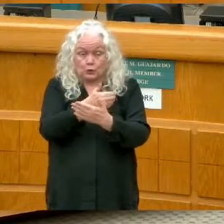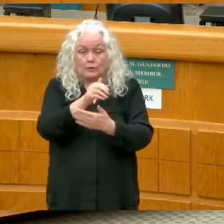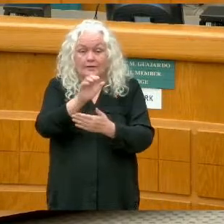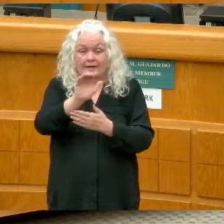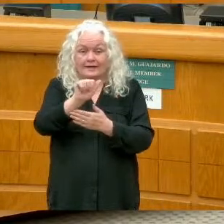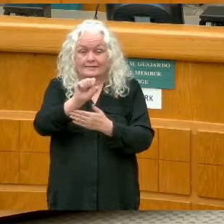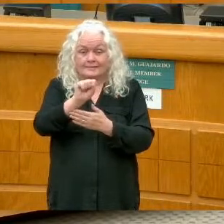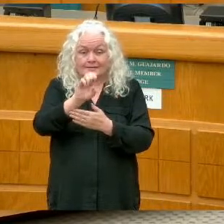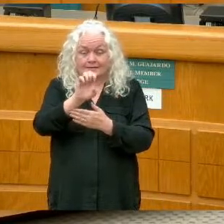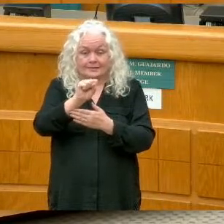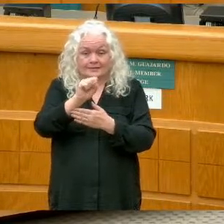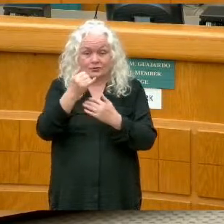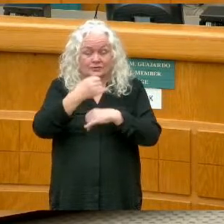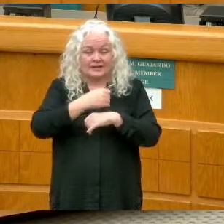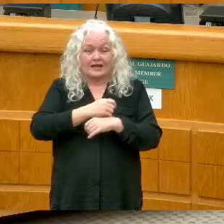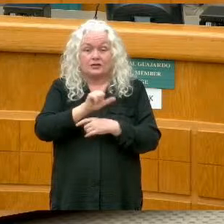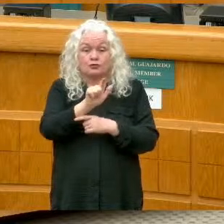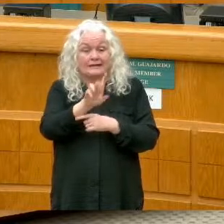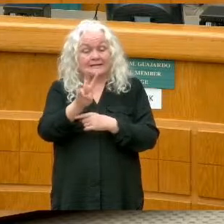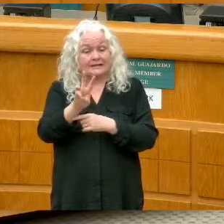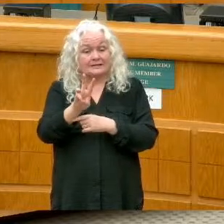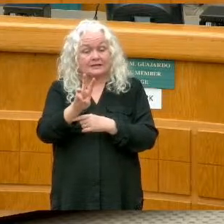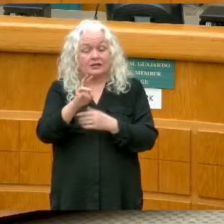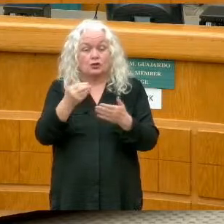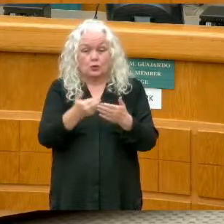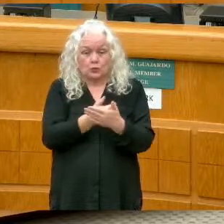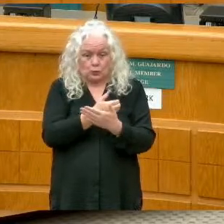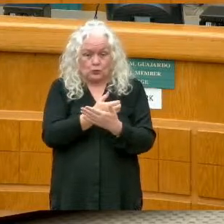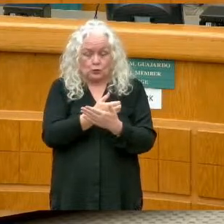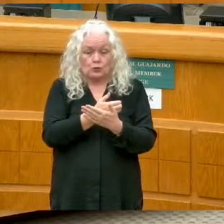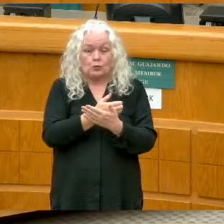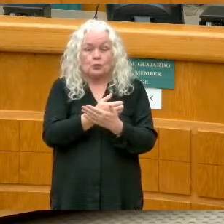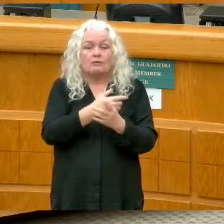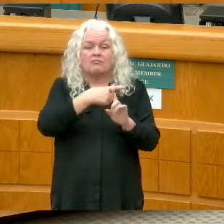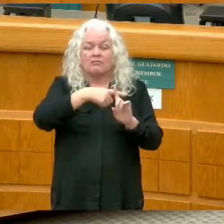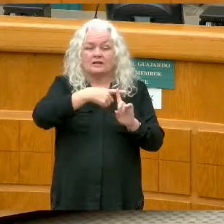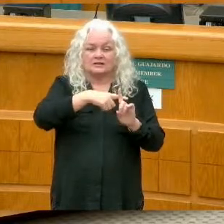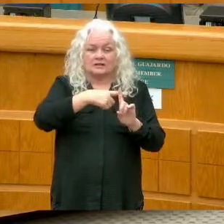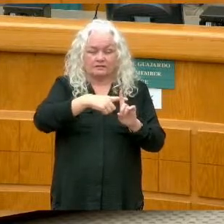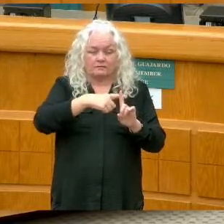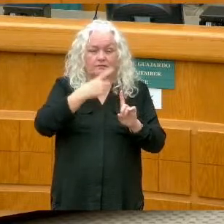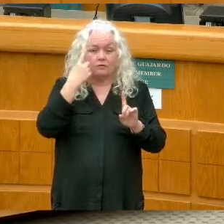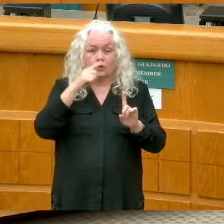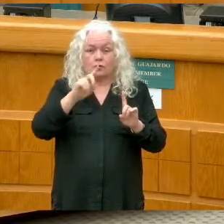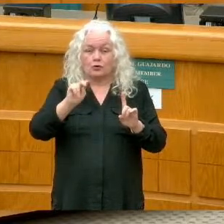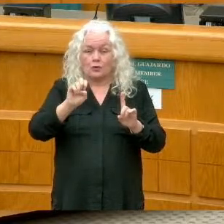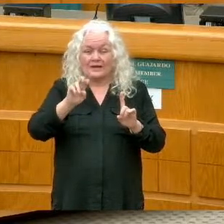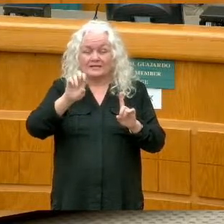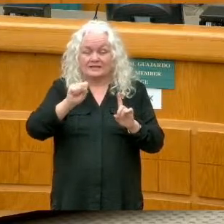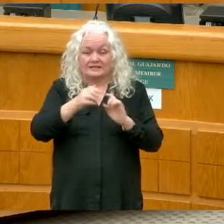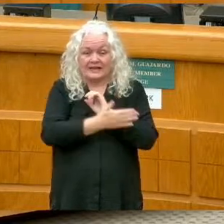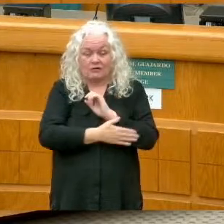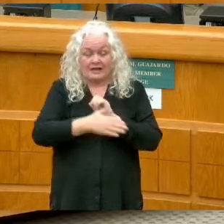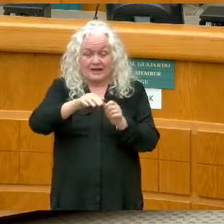so today we're reporting 26 new COVID cases for the Nueces County area.